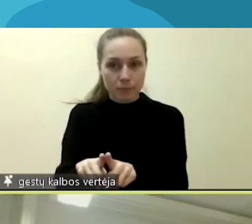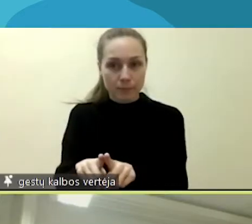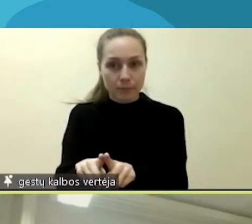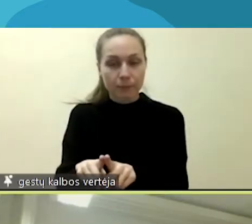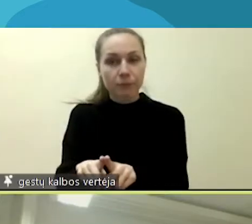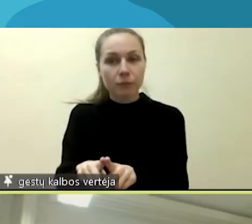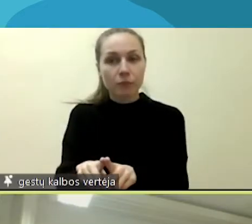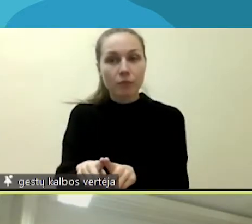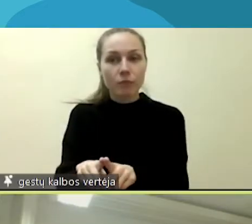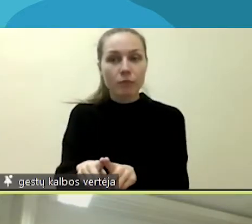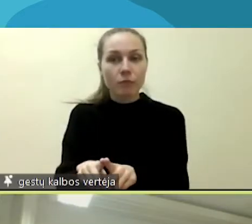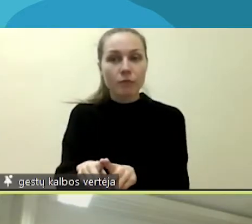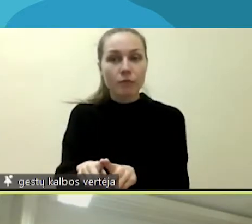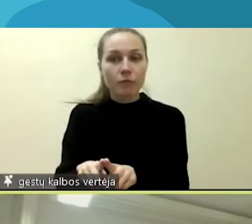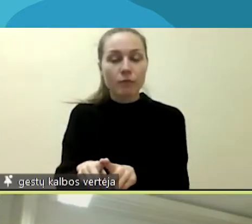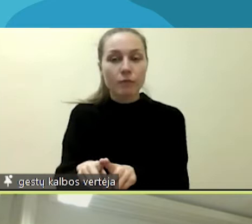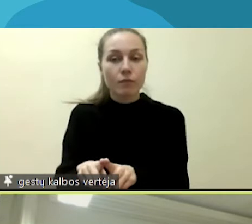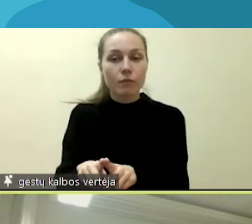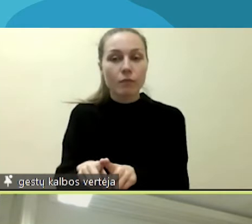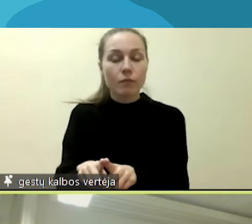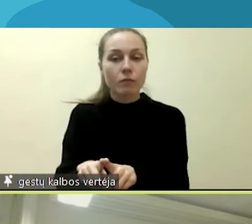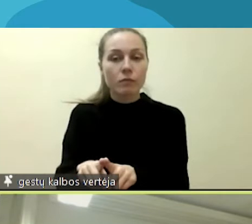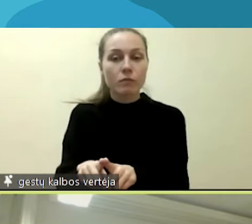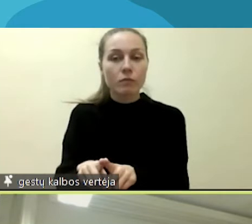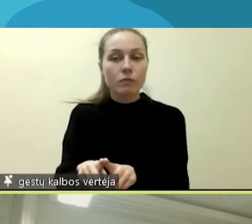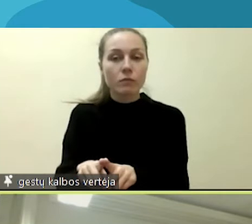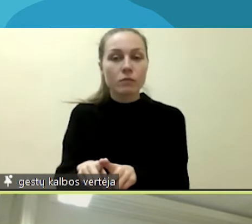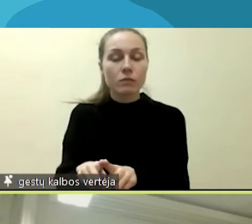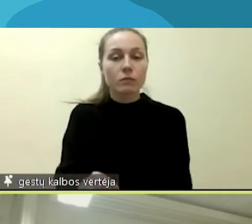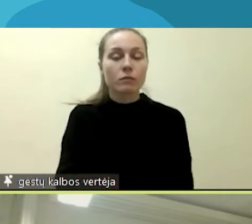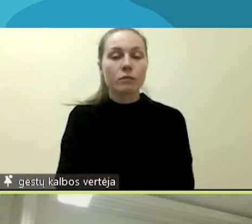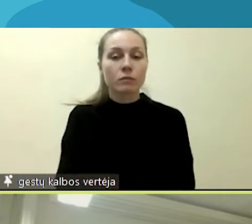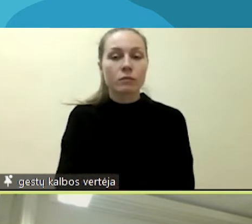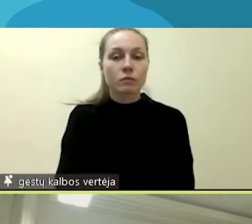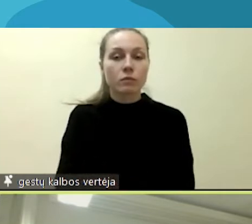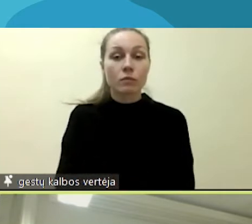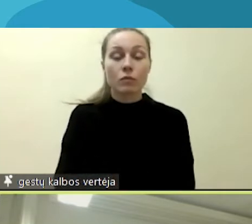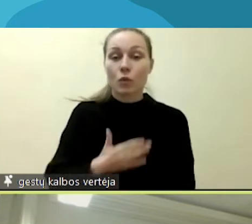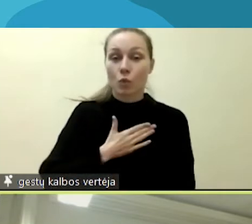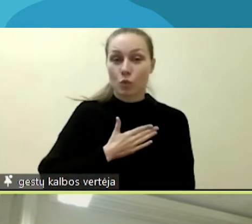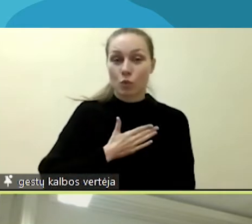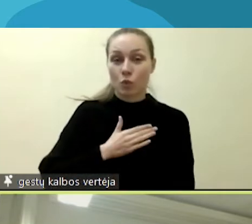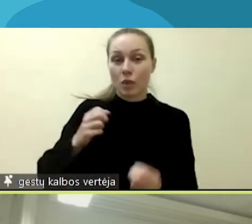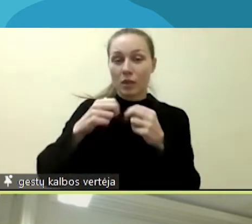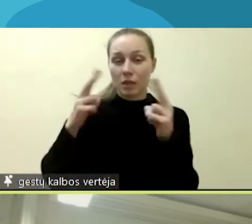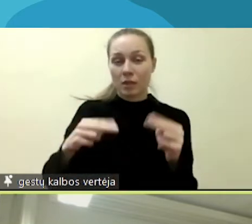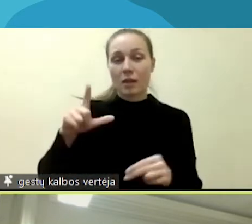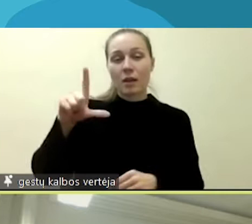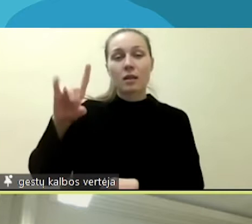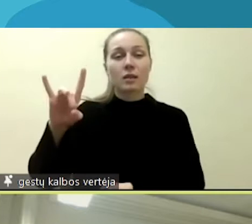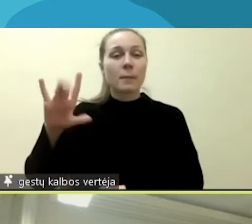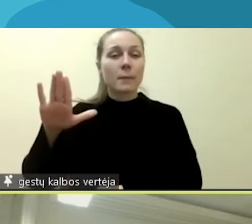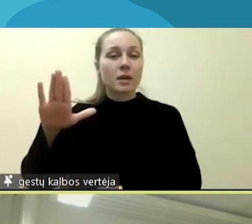like our RFSL is our LGBT group, and in the police.